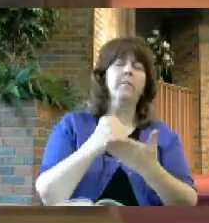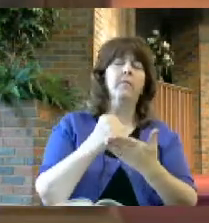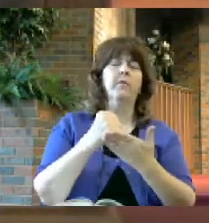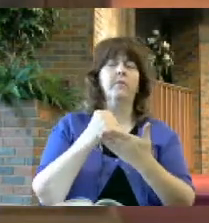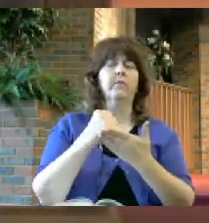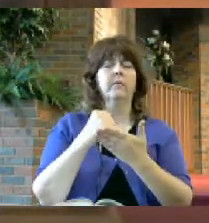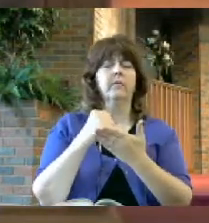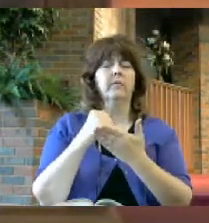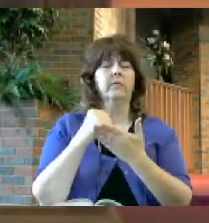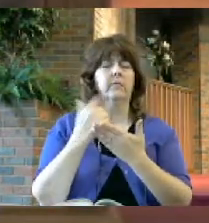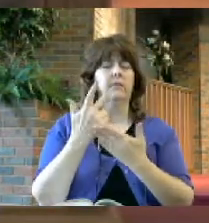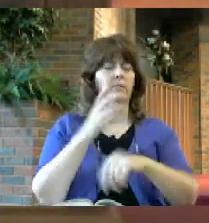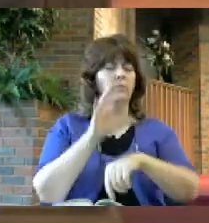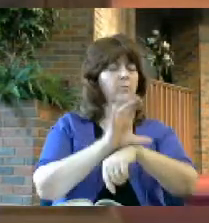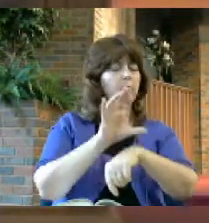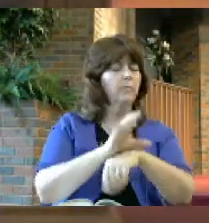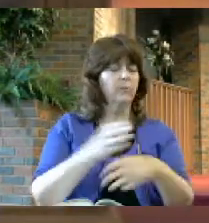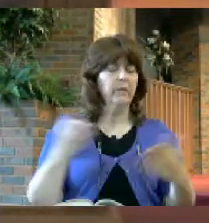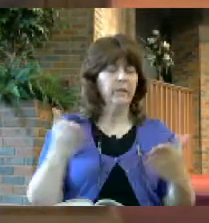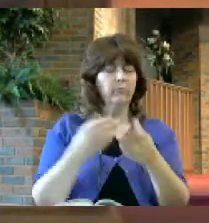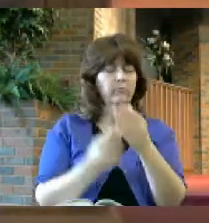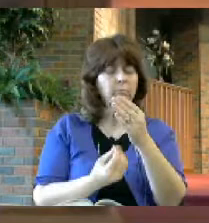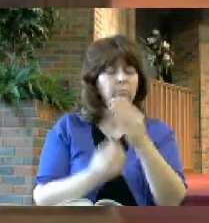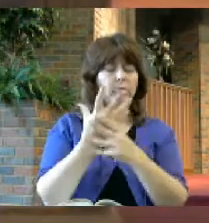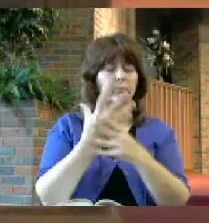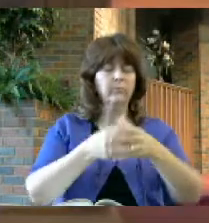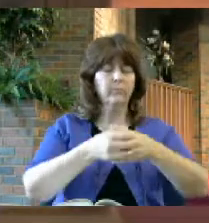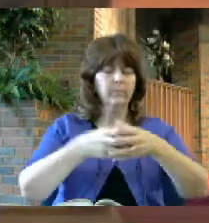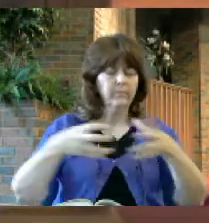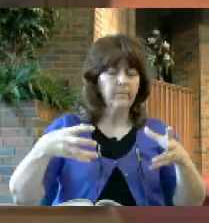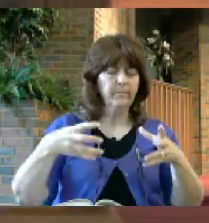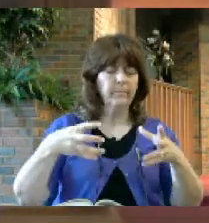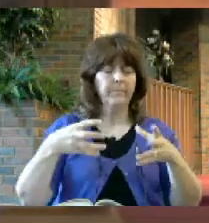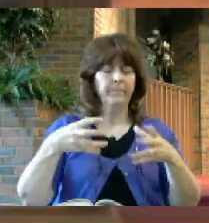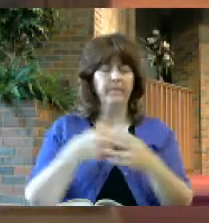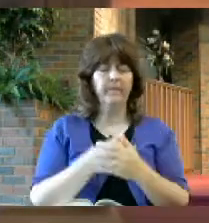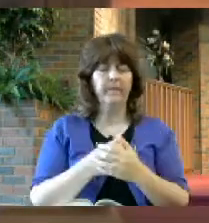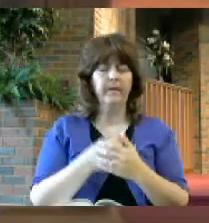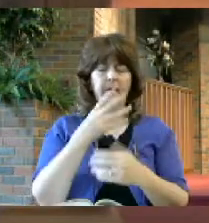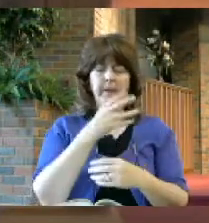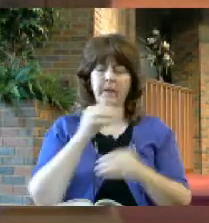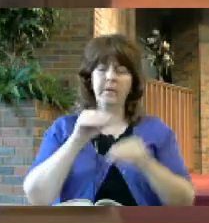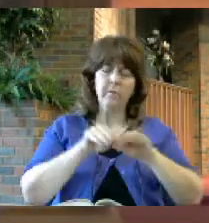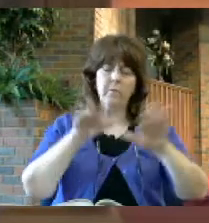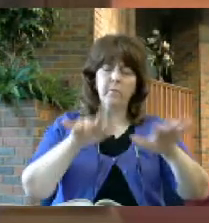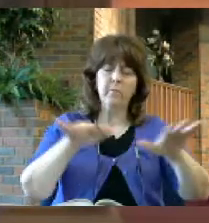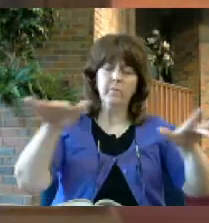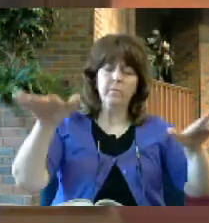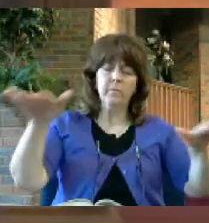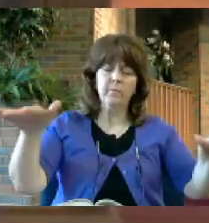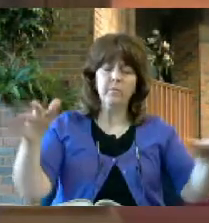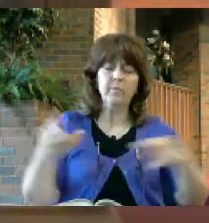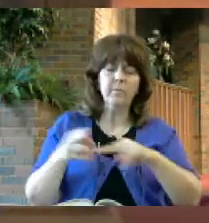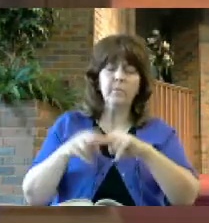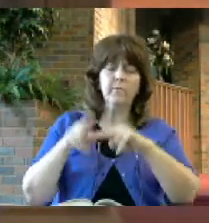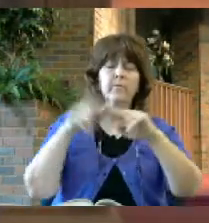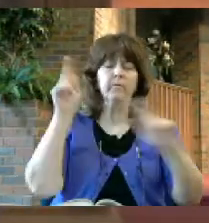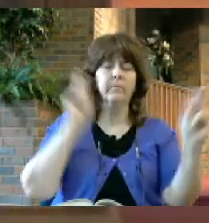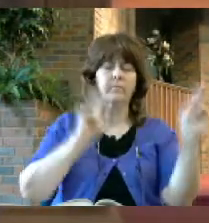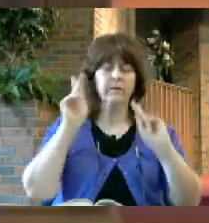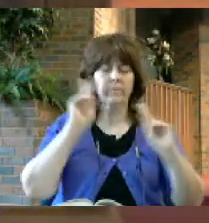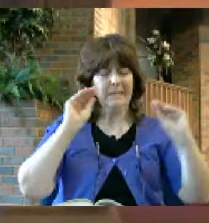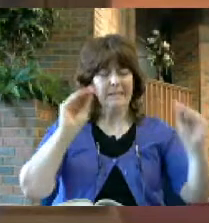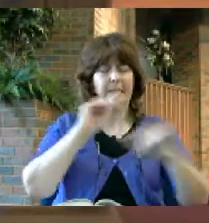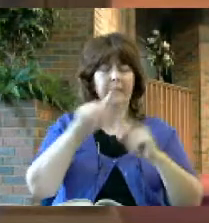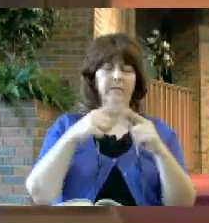grown here upon the earth, that its borders might be spread to the sending people out of the gospel. Help